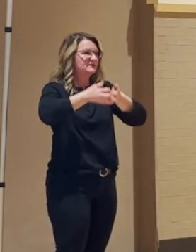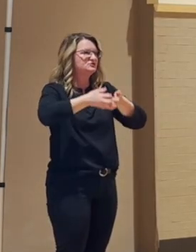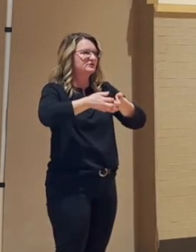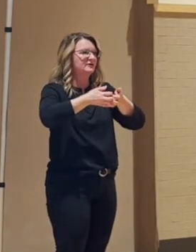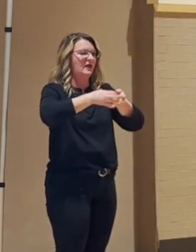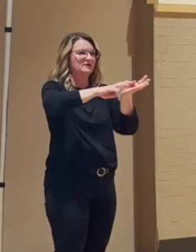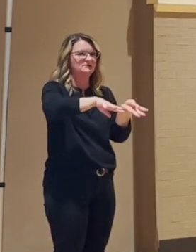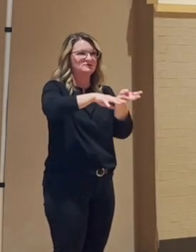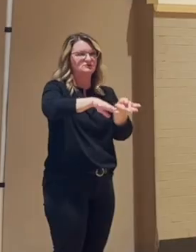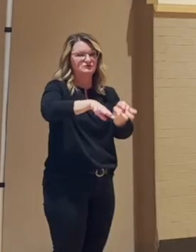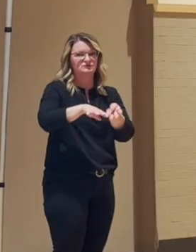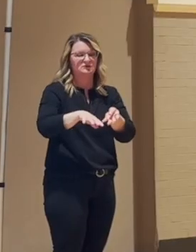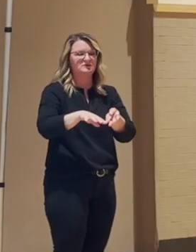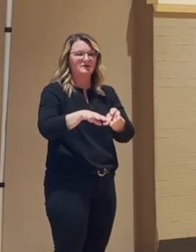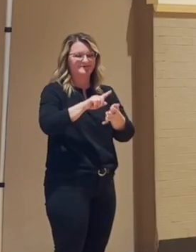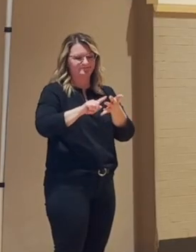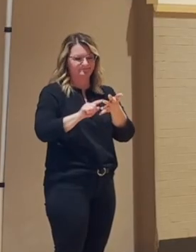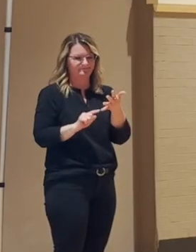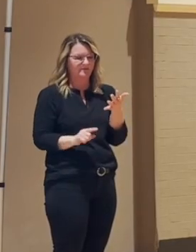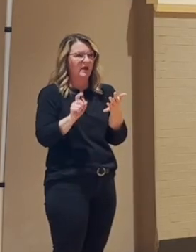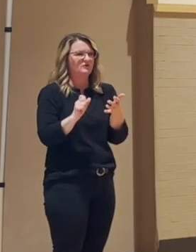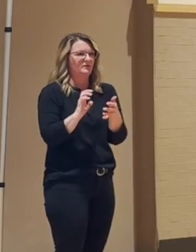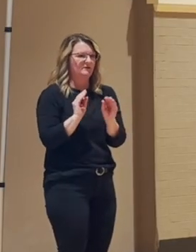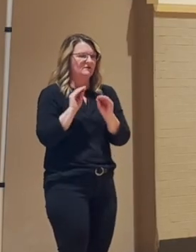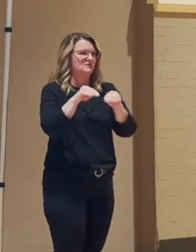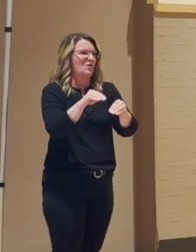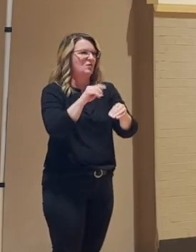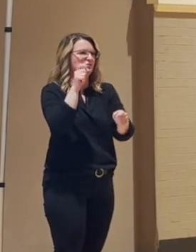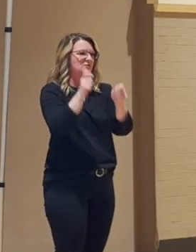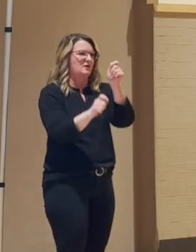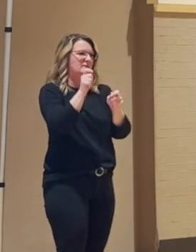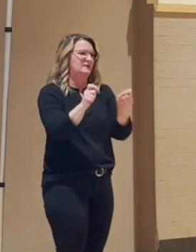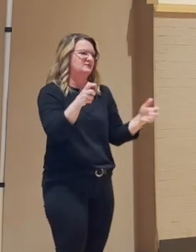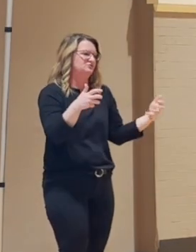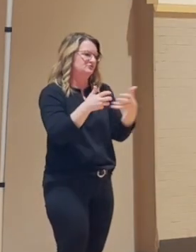sewers and other things that had to be installed to accommodate those changes.